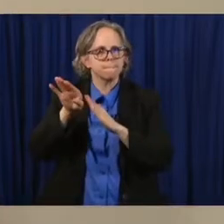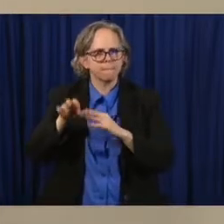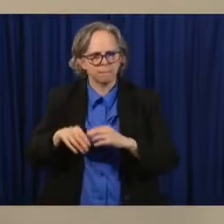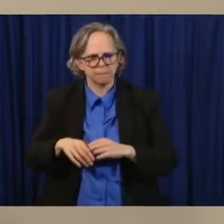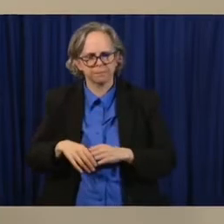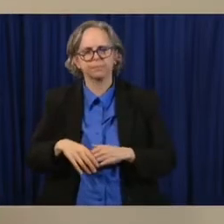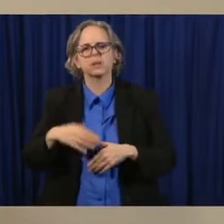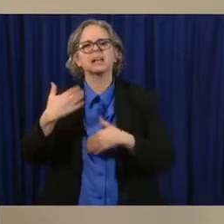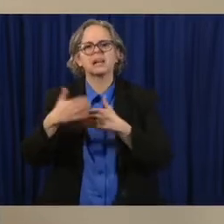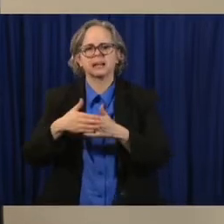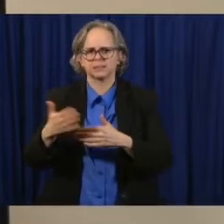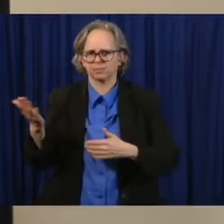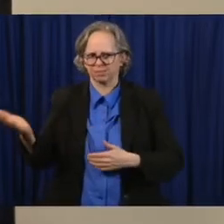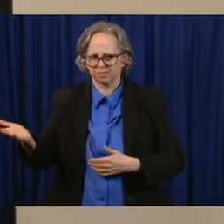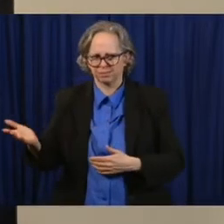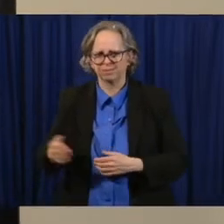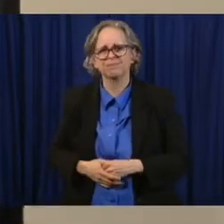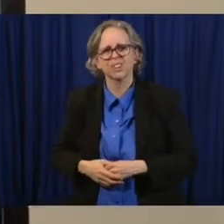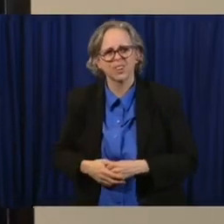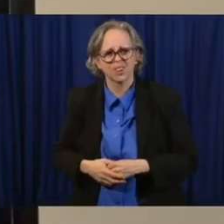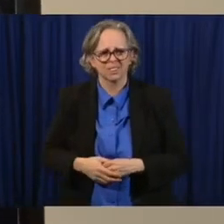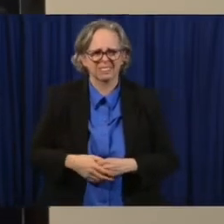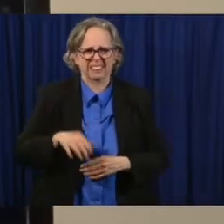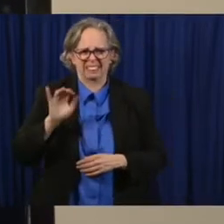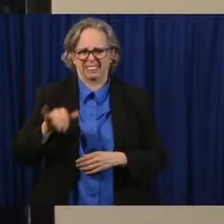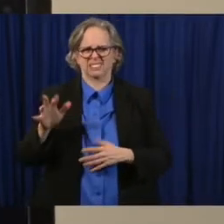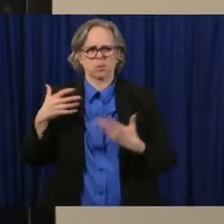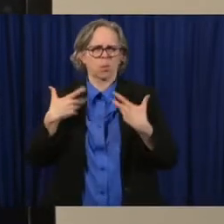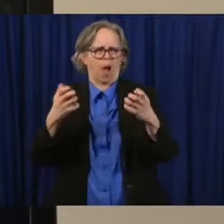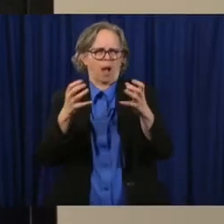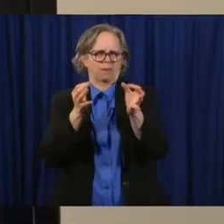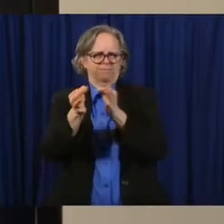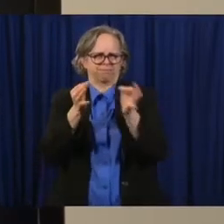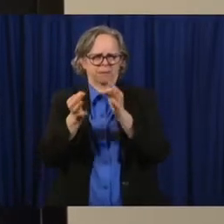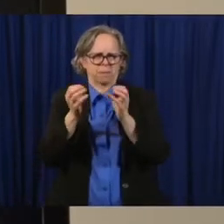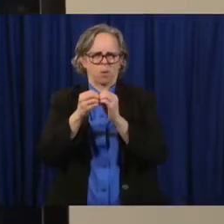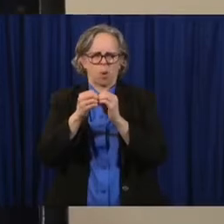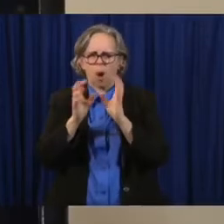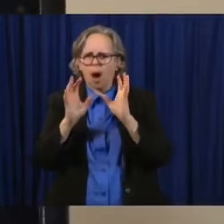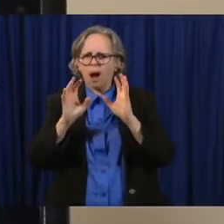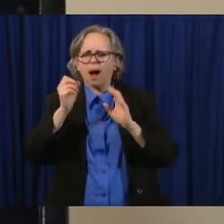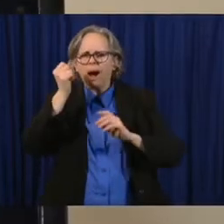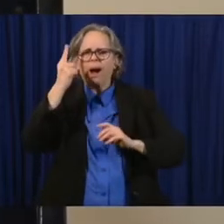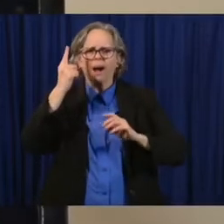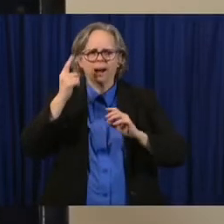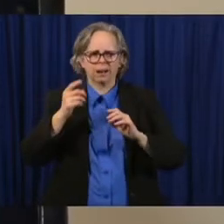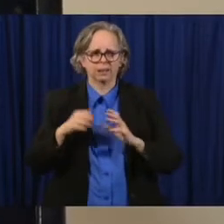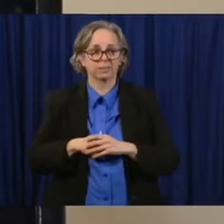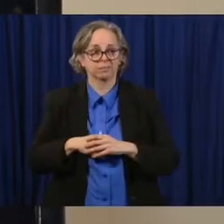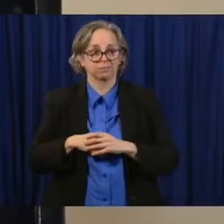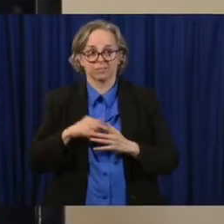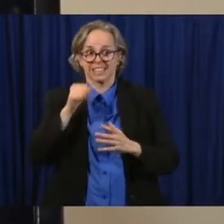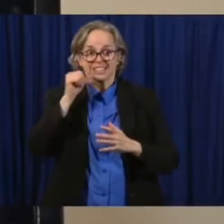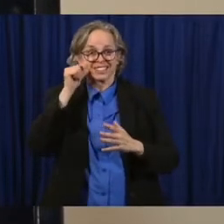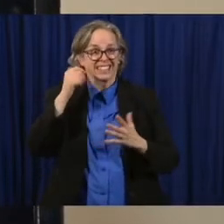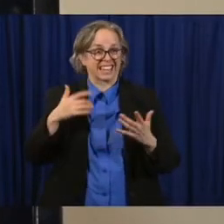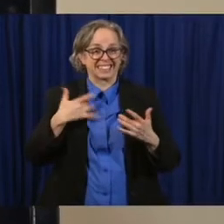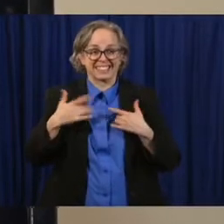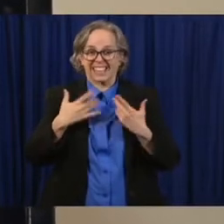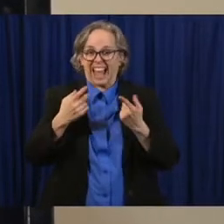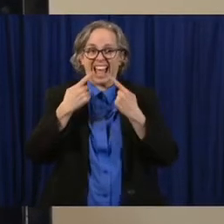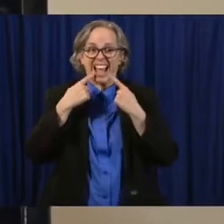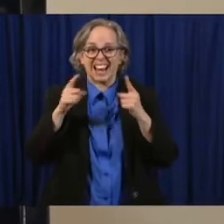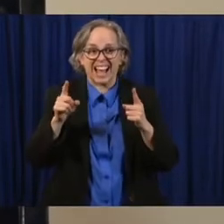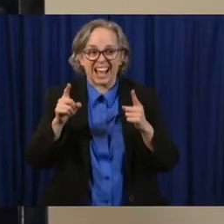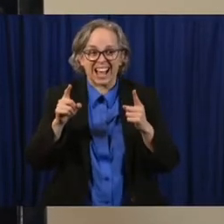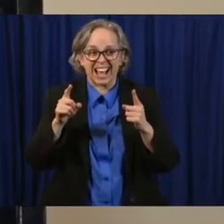So this is something that I just wanted to explain in more depth. We're really excited yesterday to announce the governor has